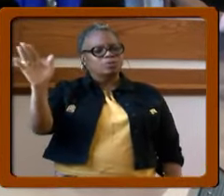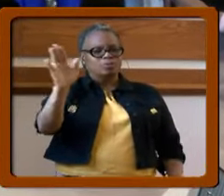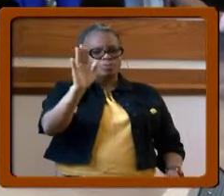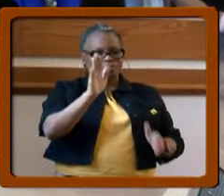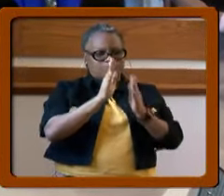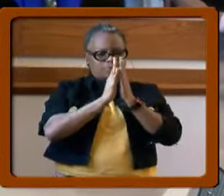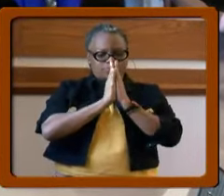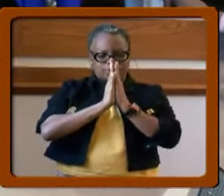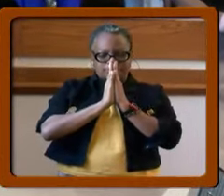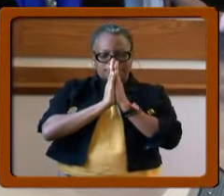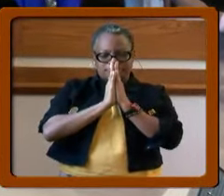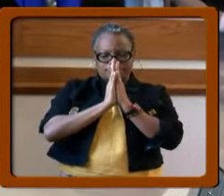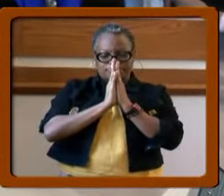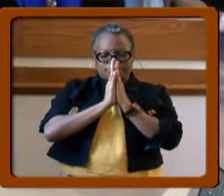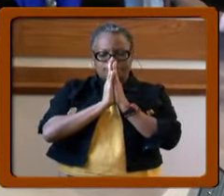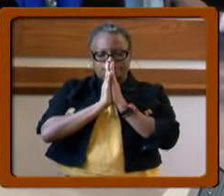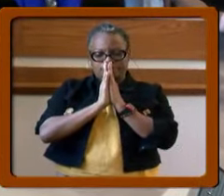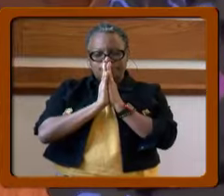of my tossings.